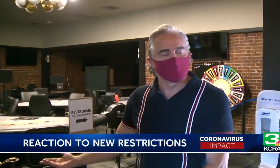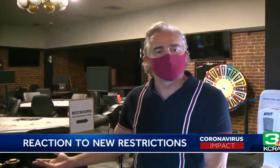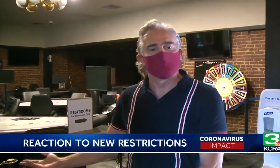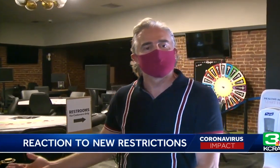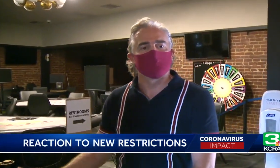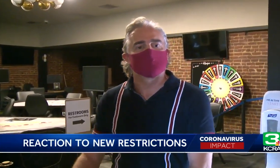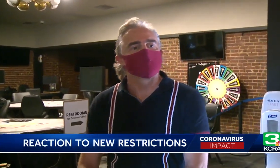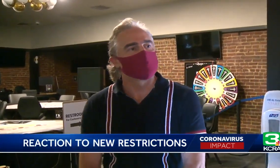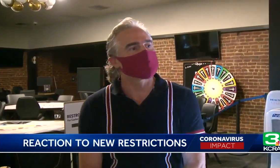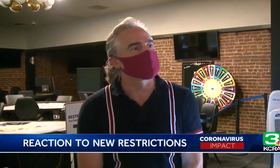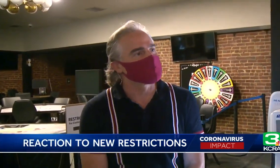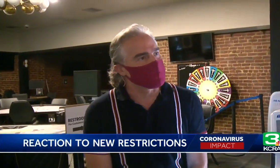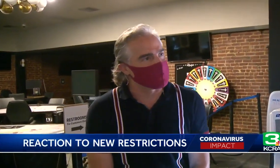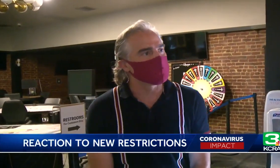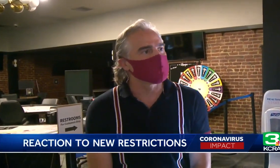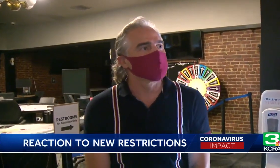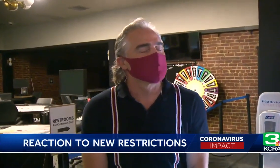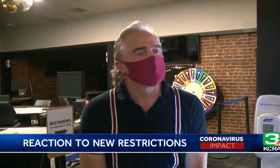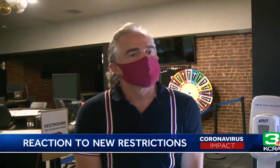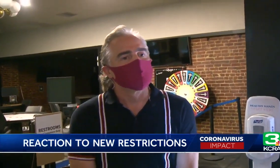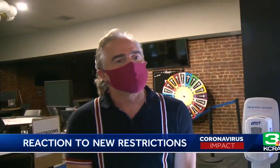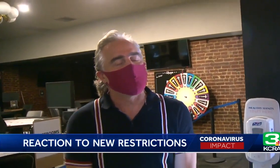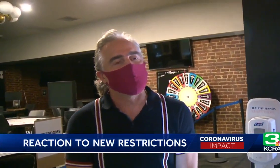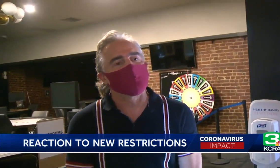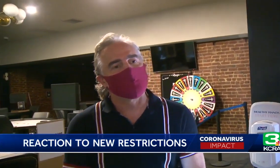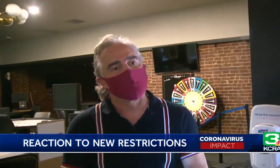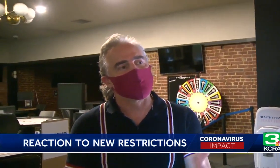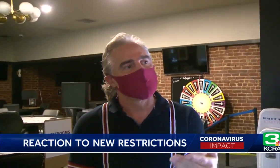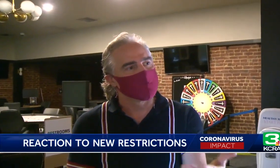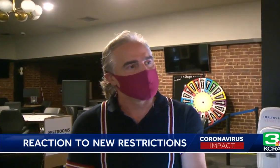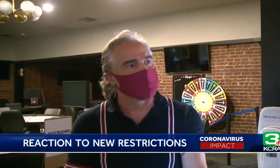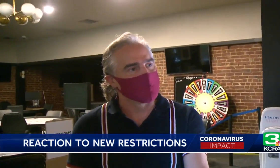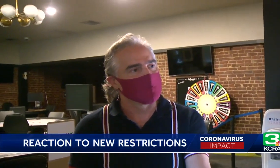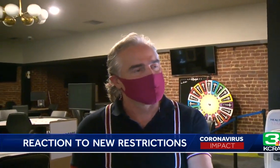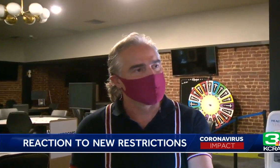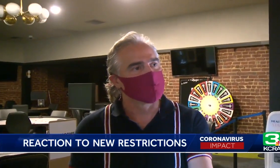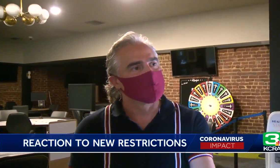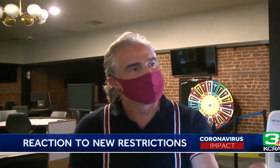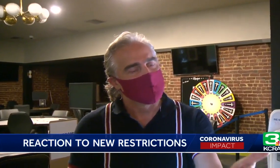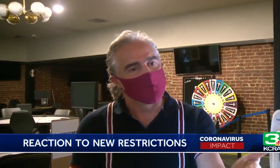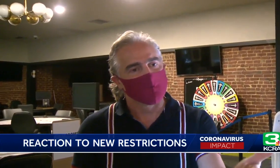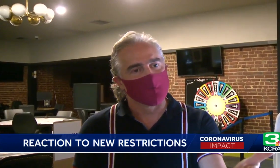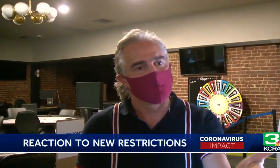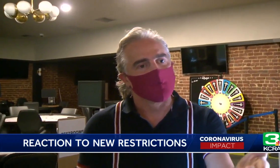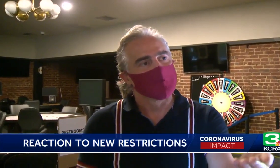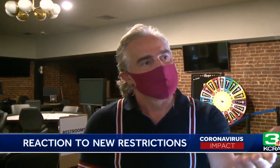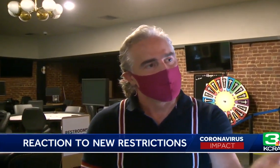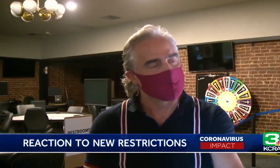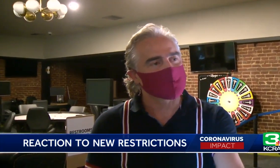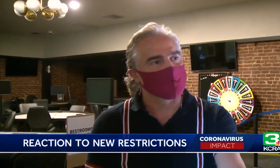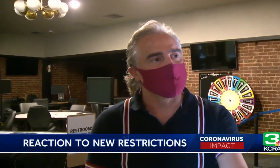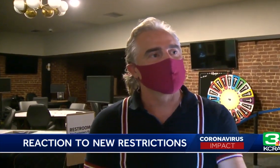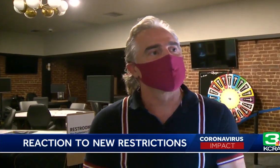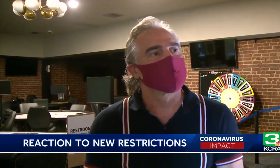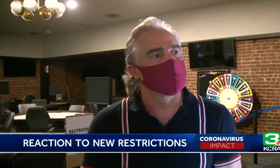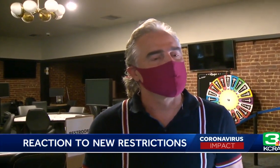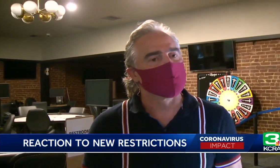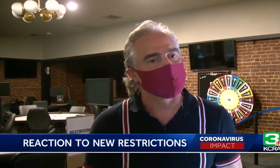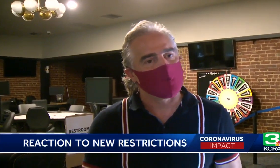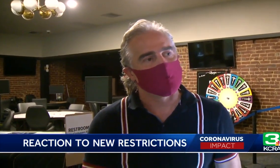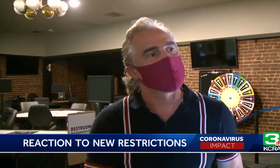card room since March 16th. We've had limited income on the